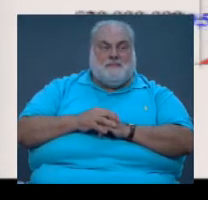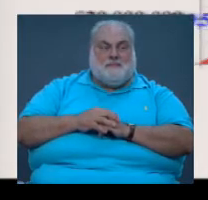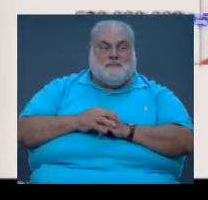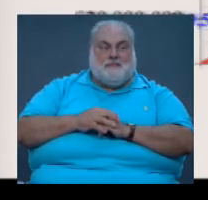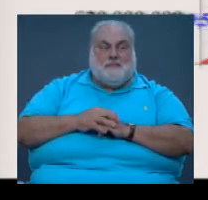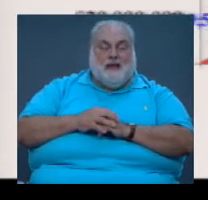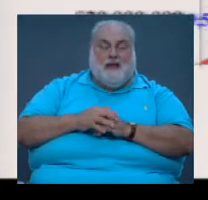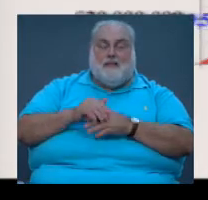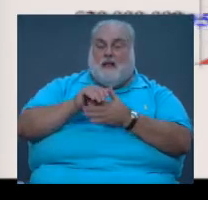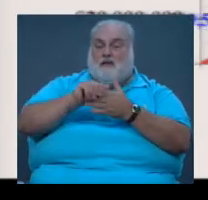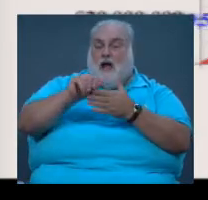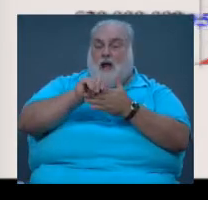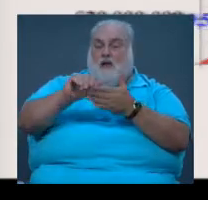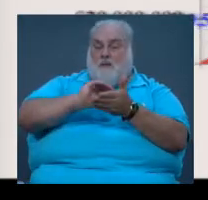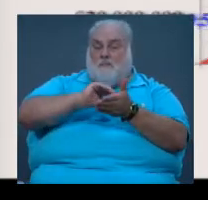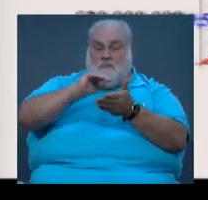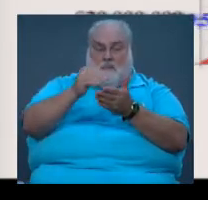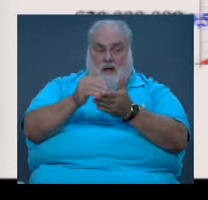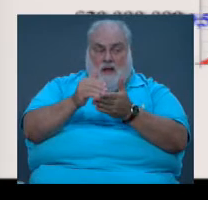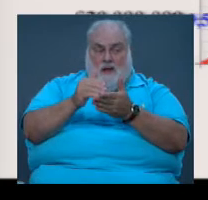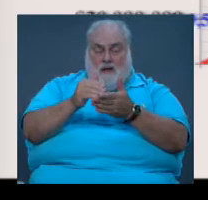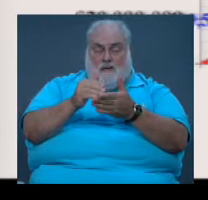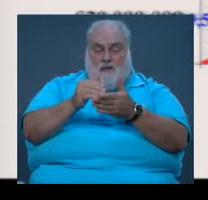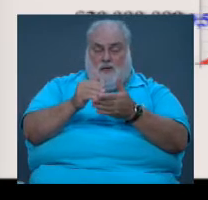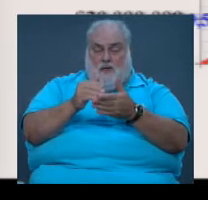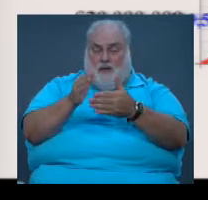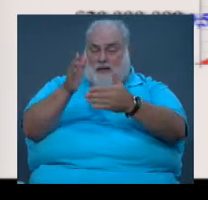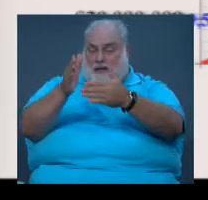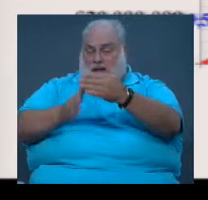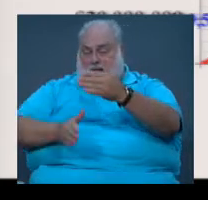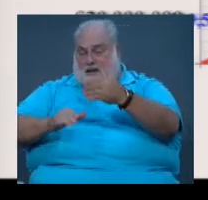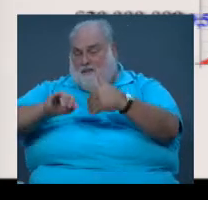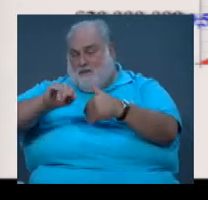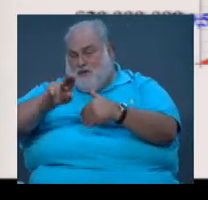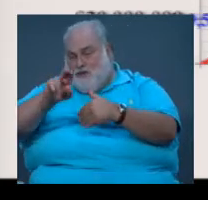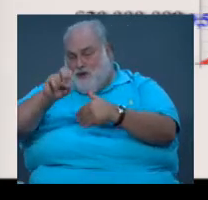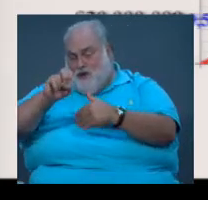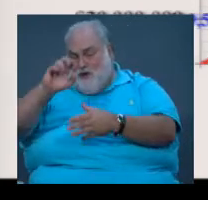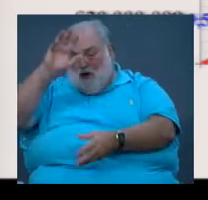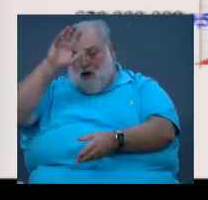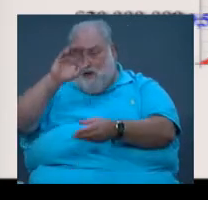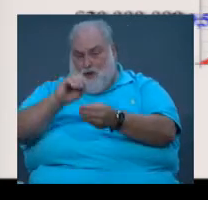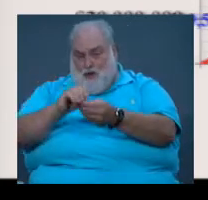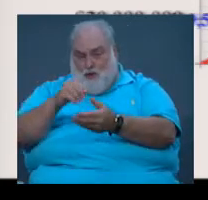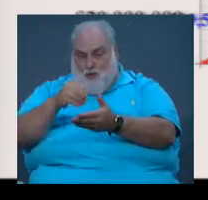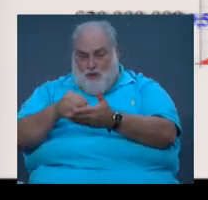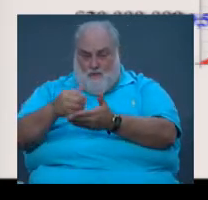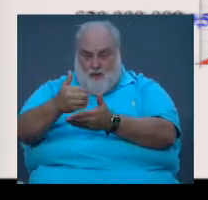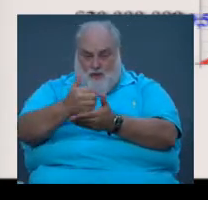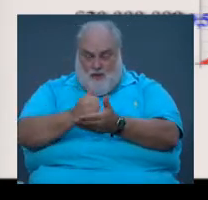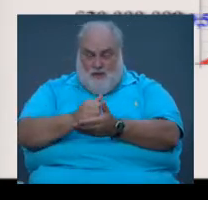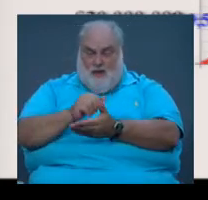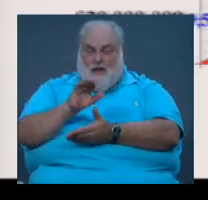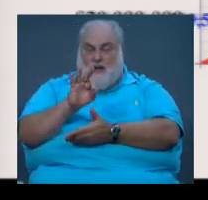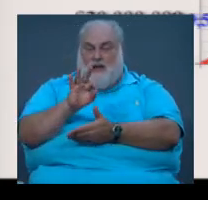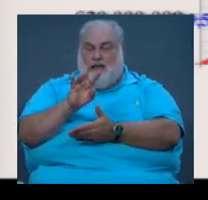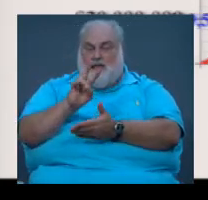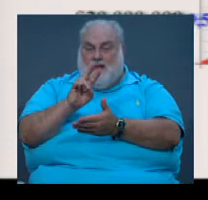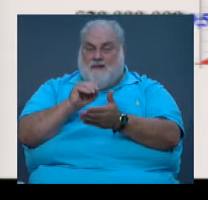dollar amounts. So through the end of June, our revenues had reached